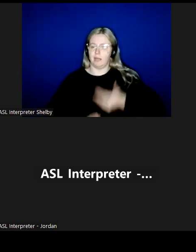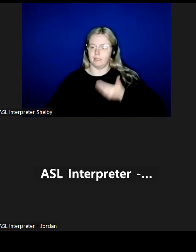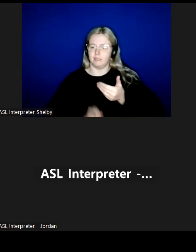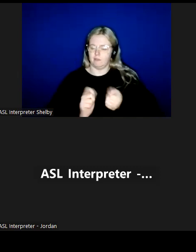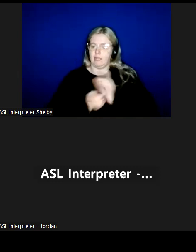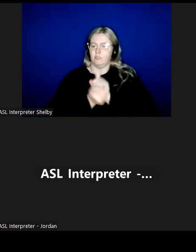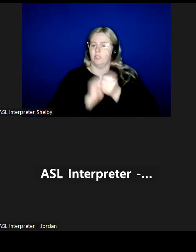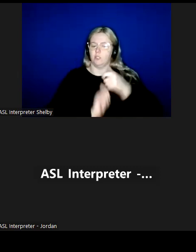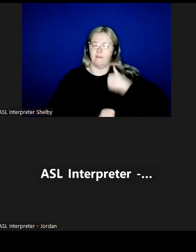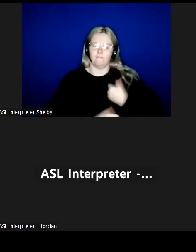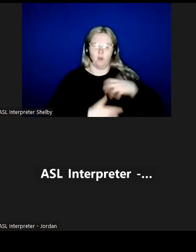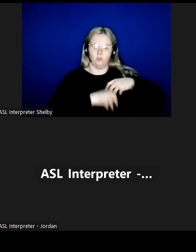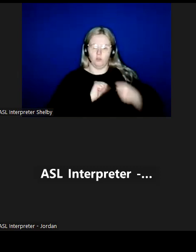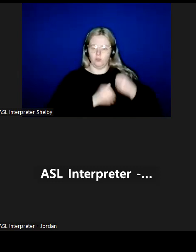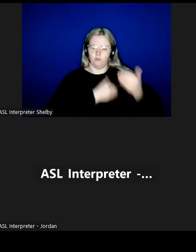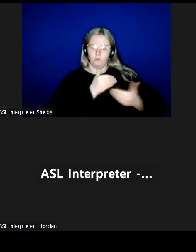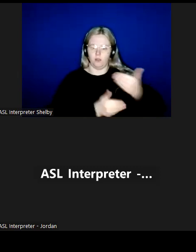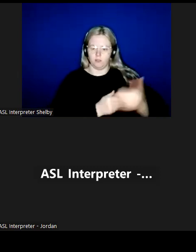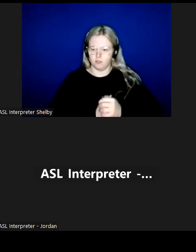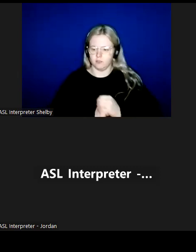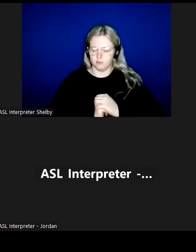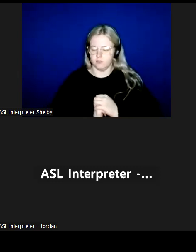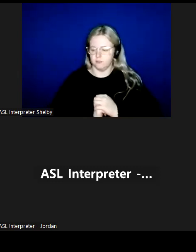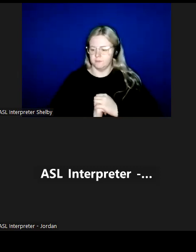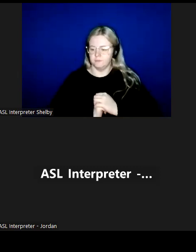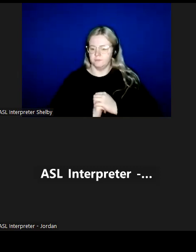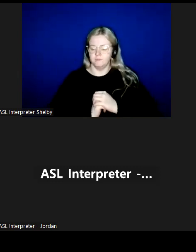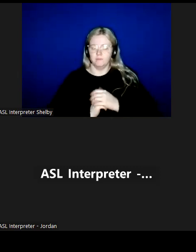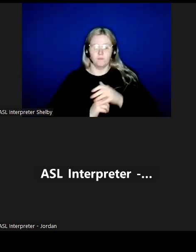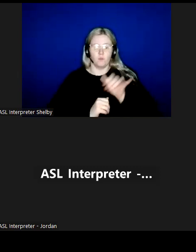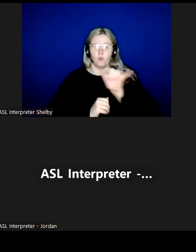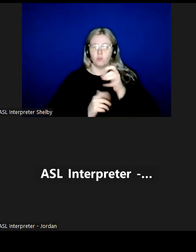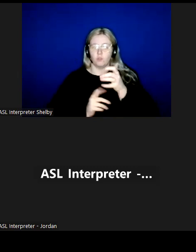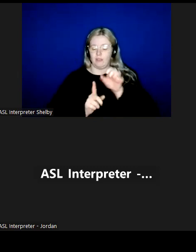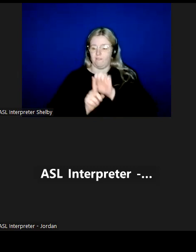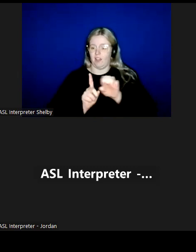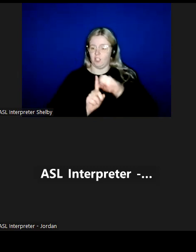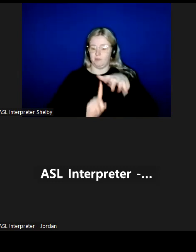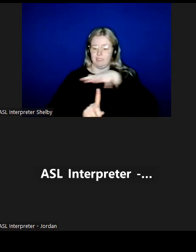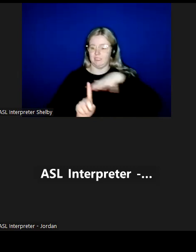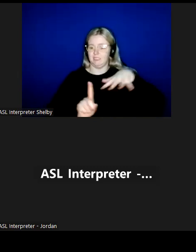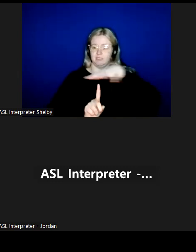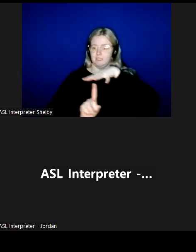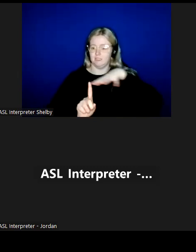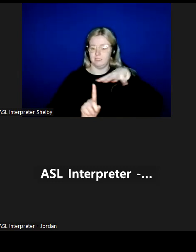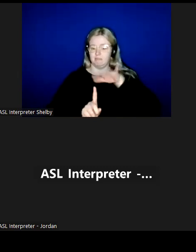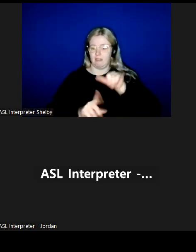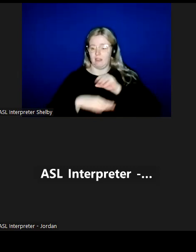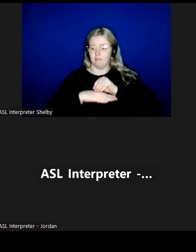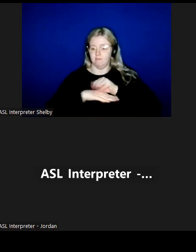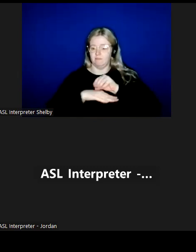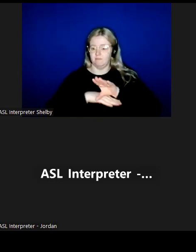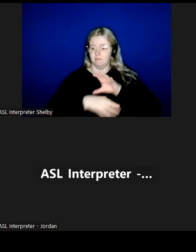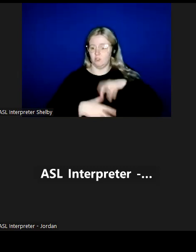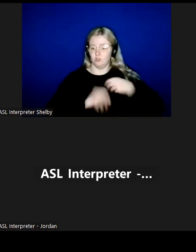situations. Our environment as well, that really influences our